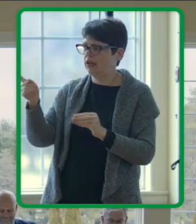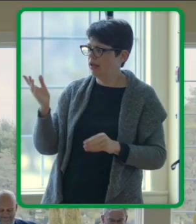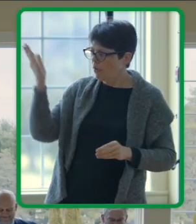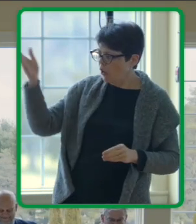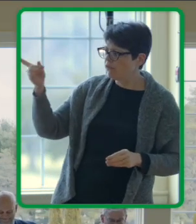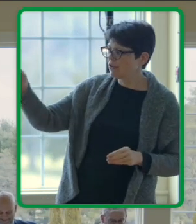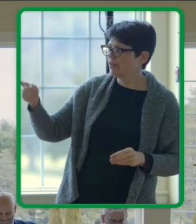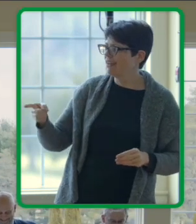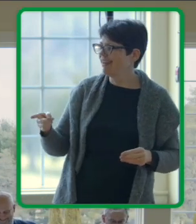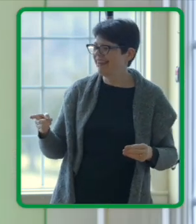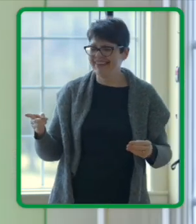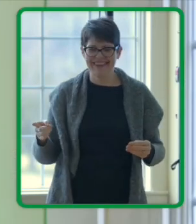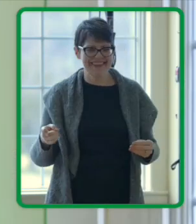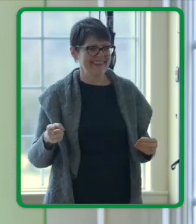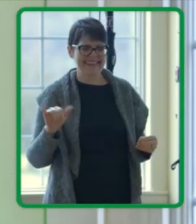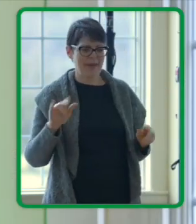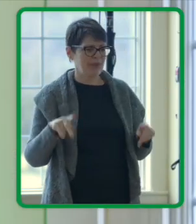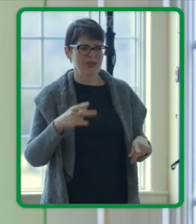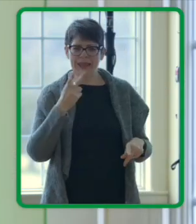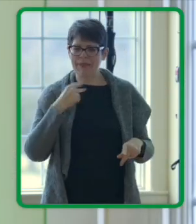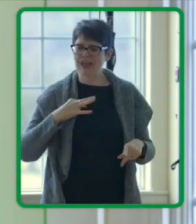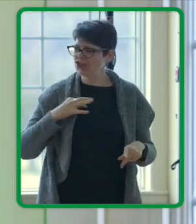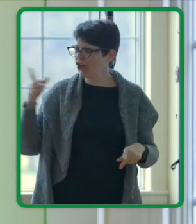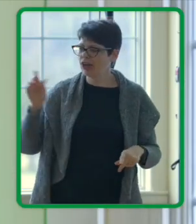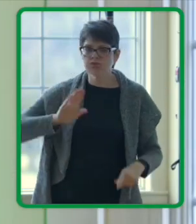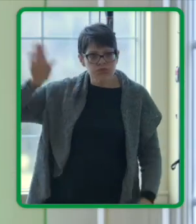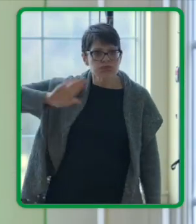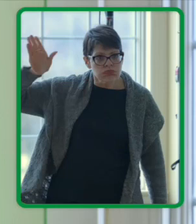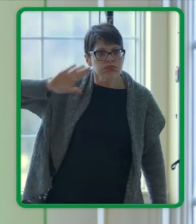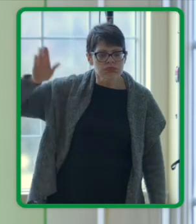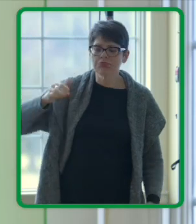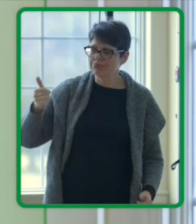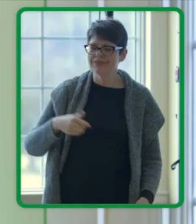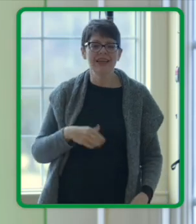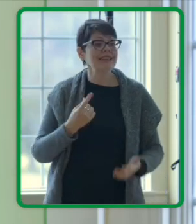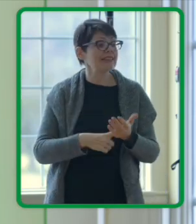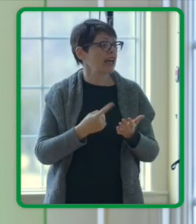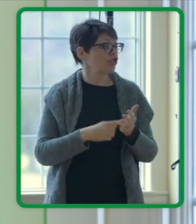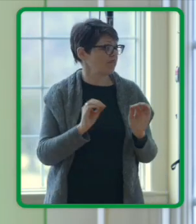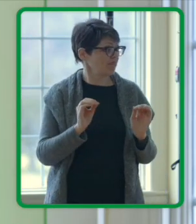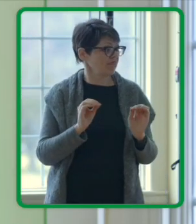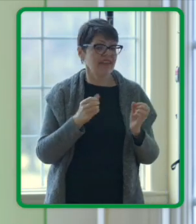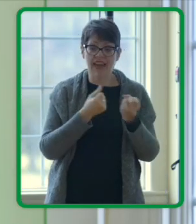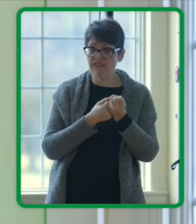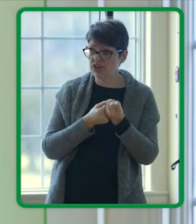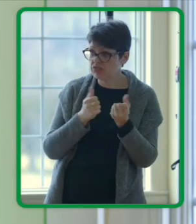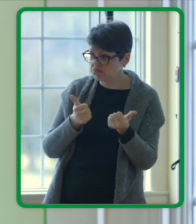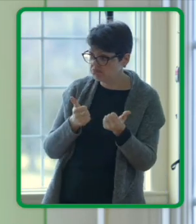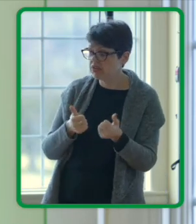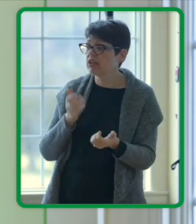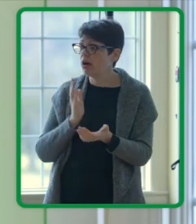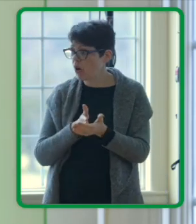Yes. Second? Second, thank you. Any discussion? All in favor? Any